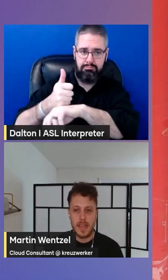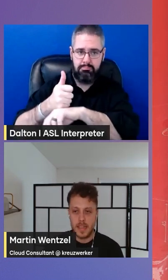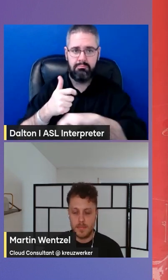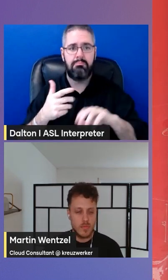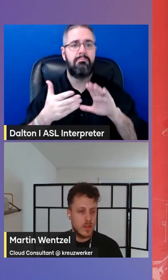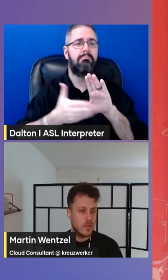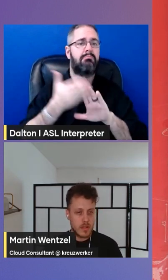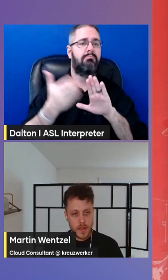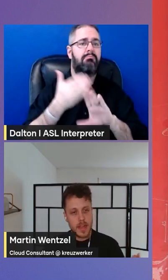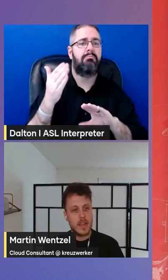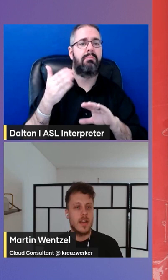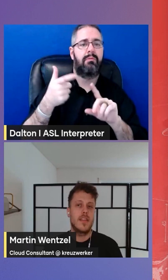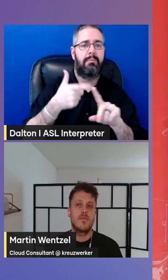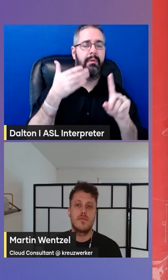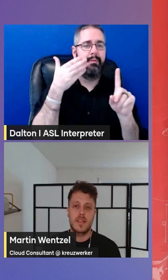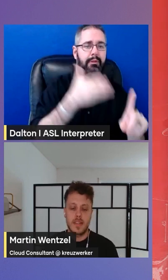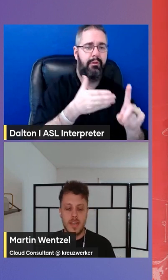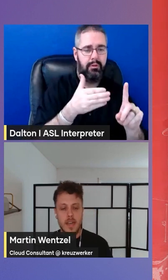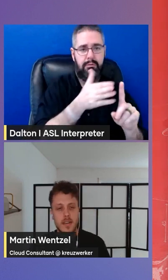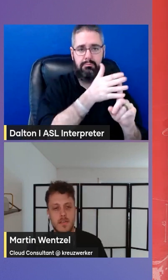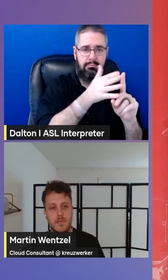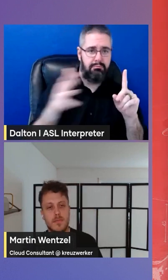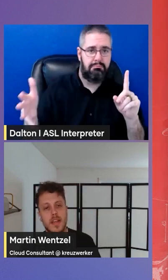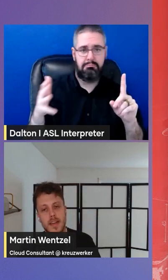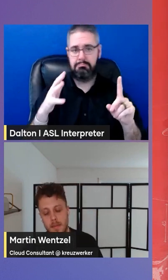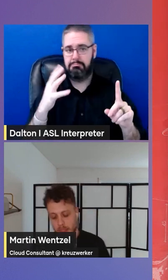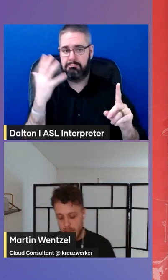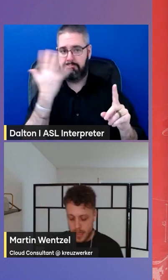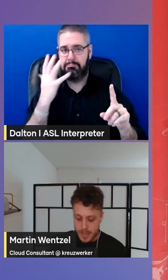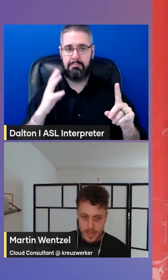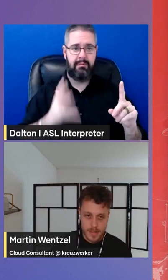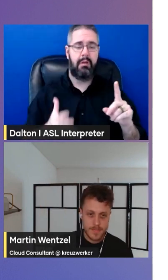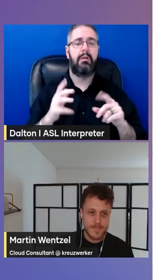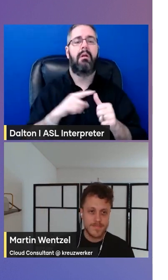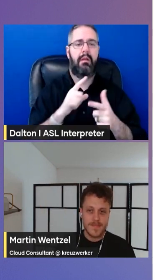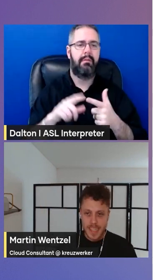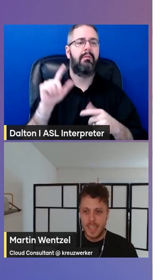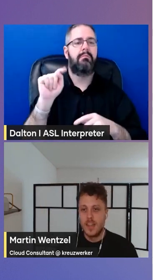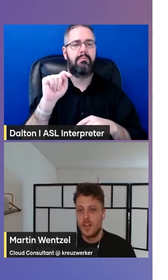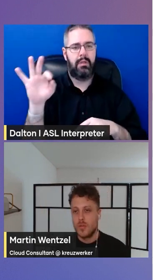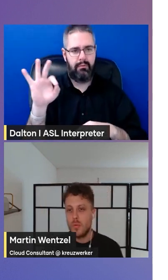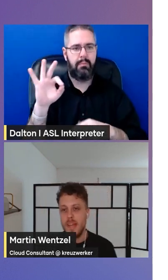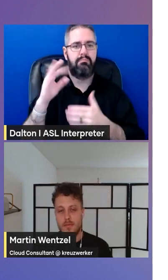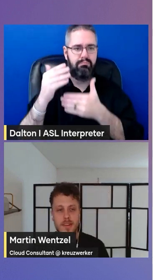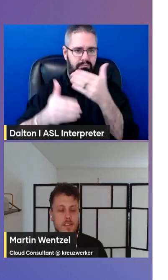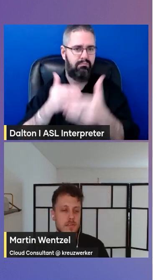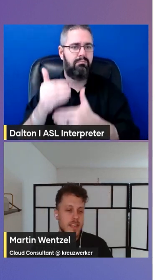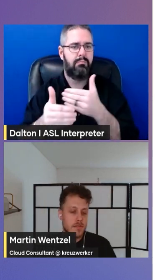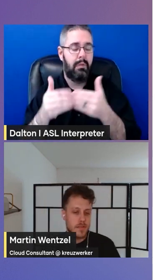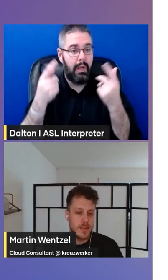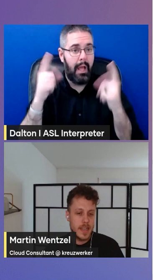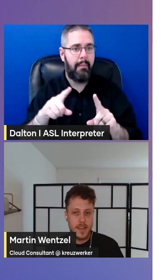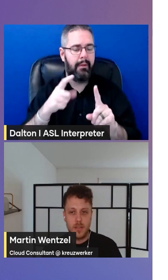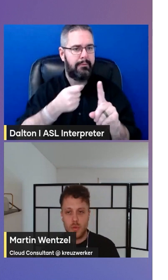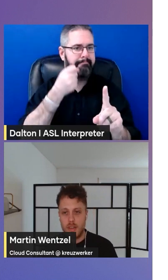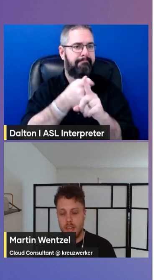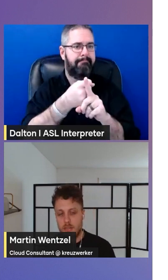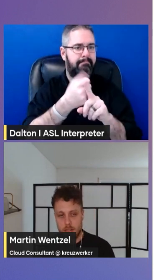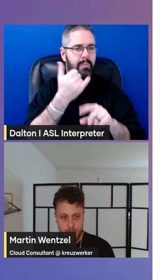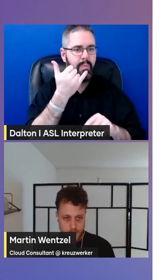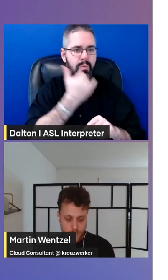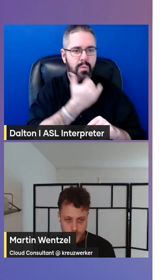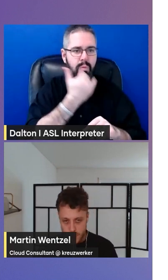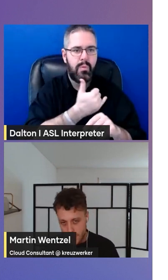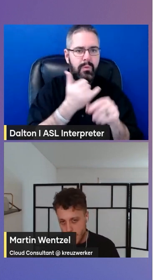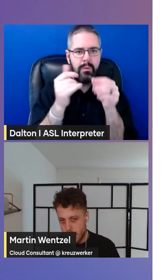Terraform plan, it looked fine, and then we run Terraform apply, and we run into an error. It didn't work